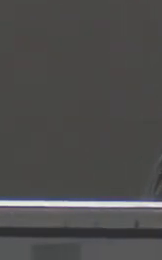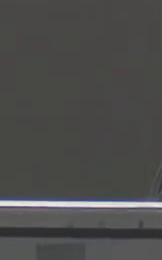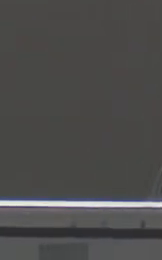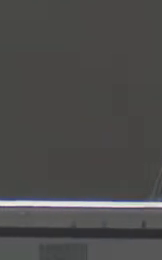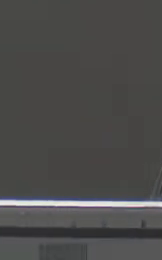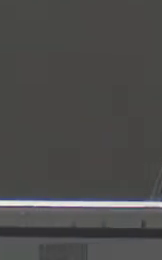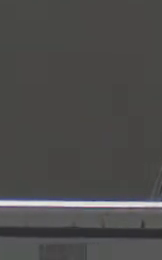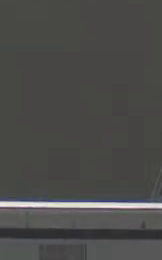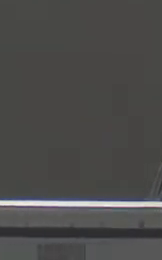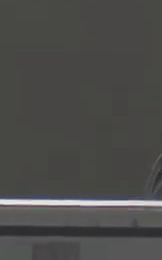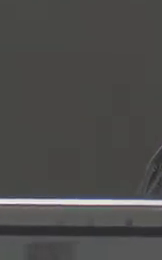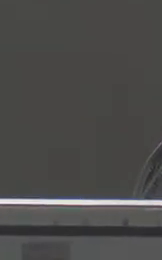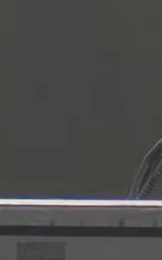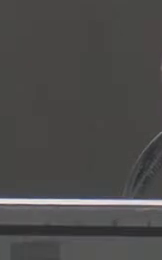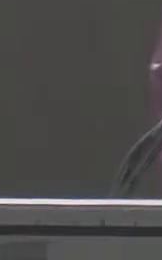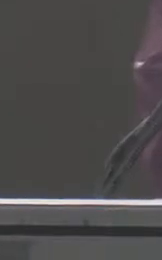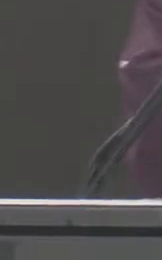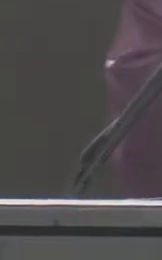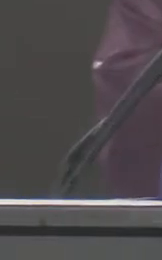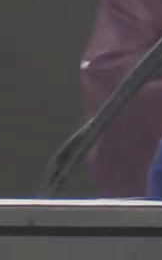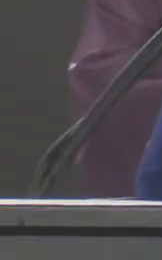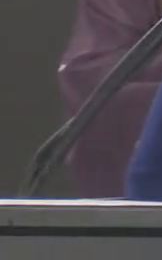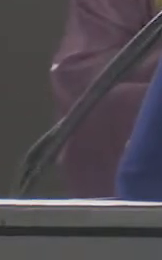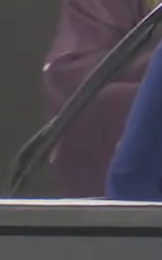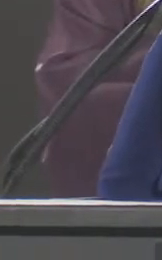Drive safely and have a great evening.